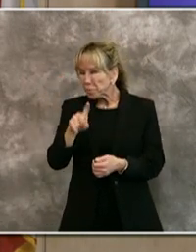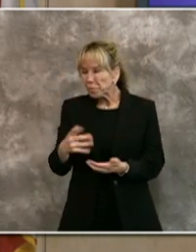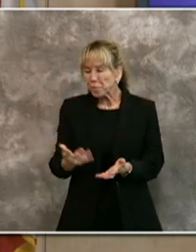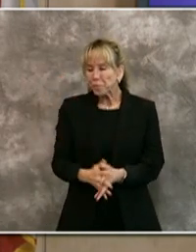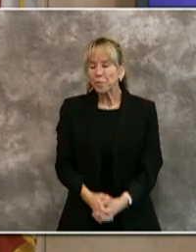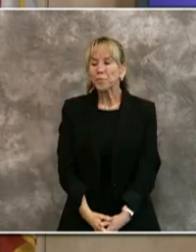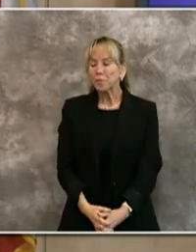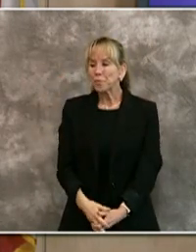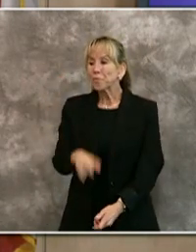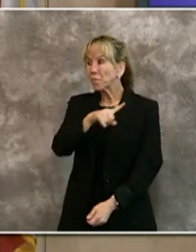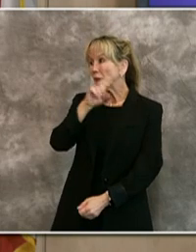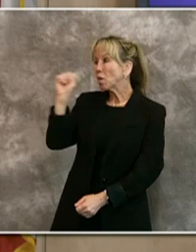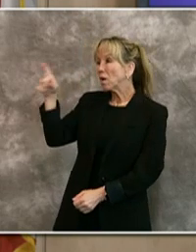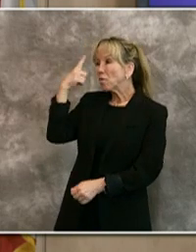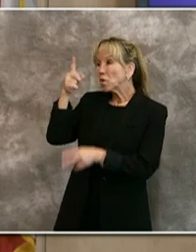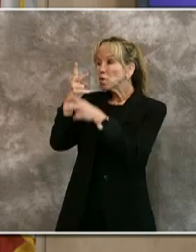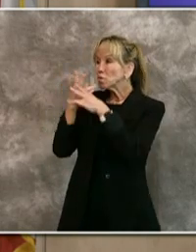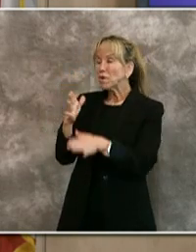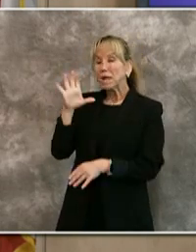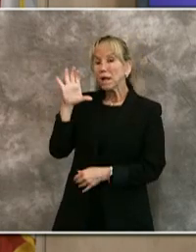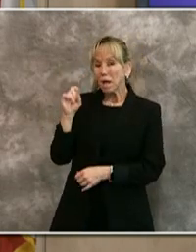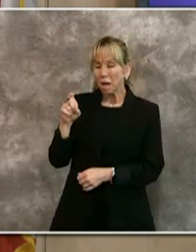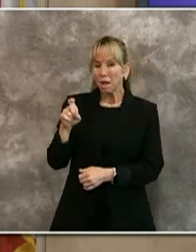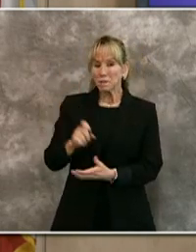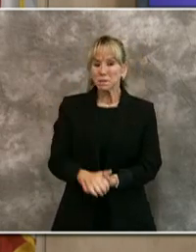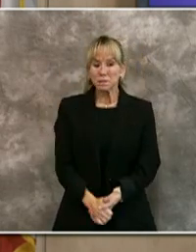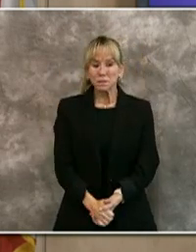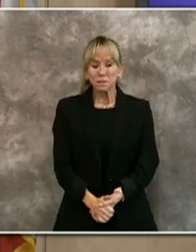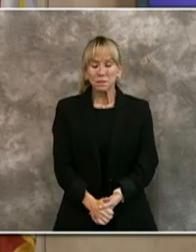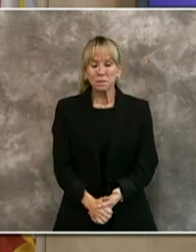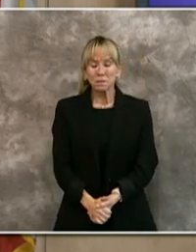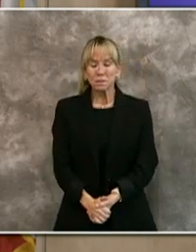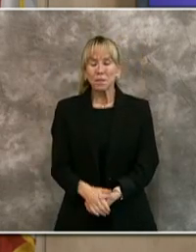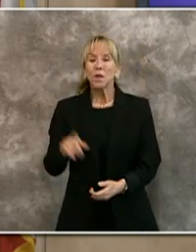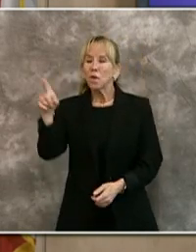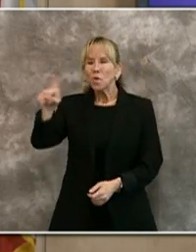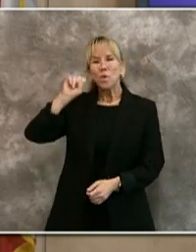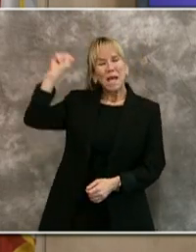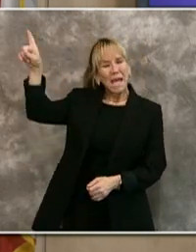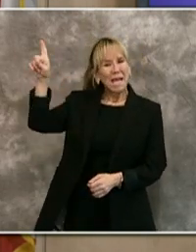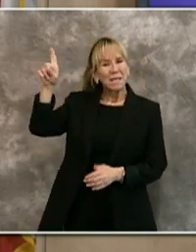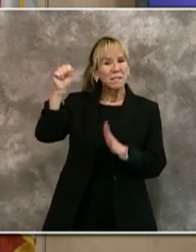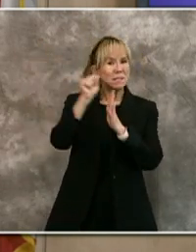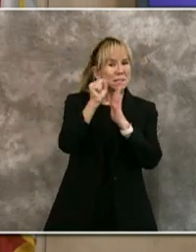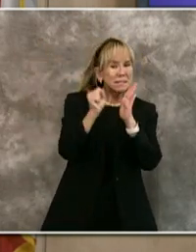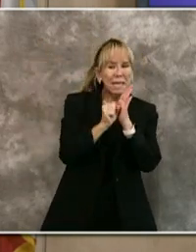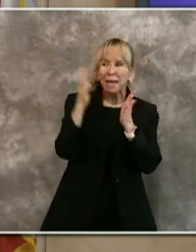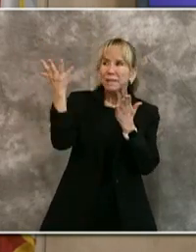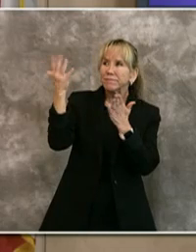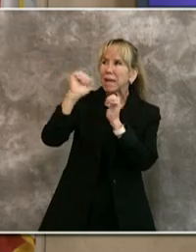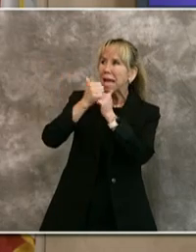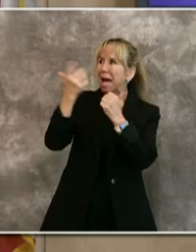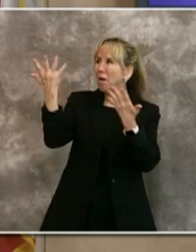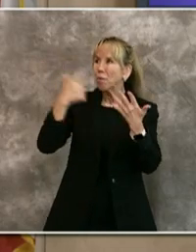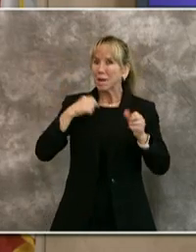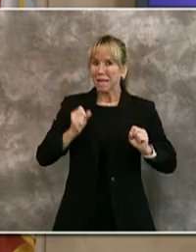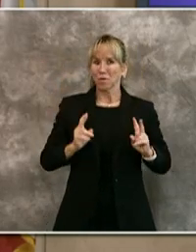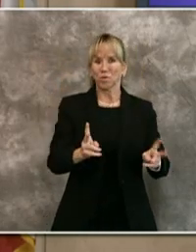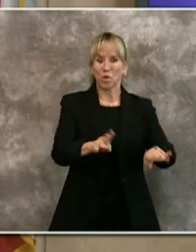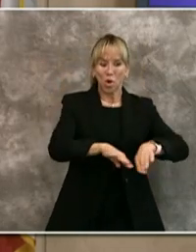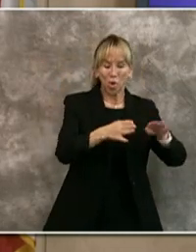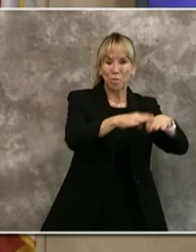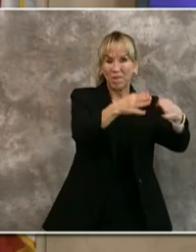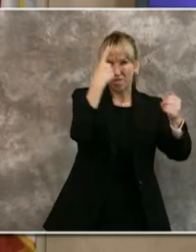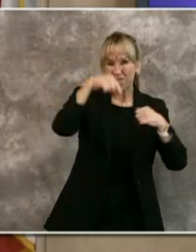Hi, yeah, this question's for Supervisor Cox. You know, you asked the state for guidance on expediting the reopening in